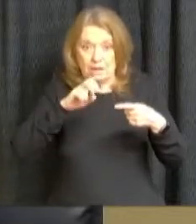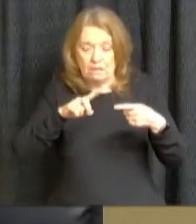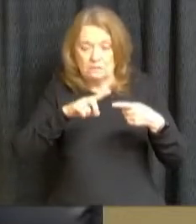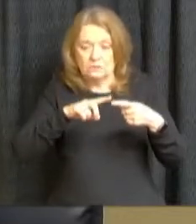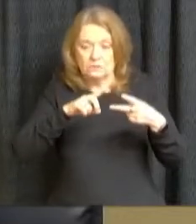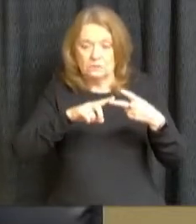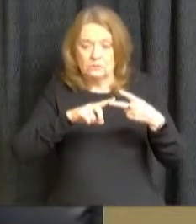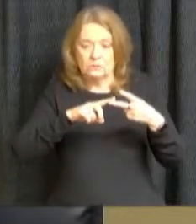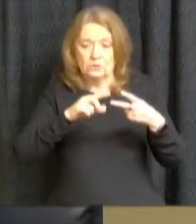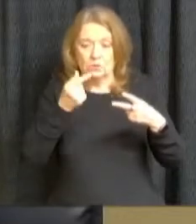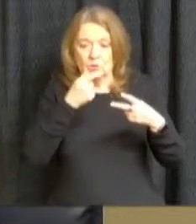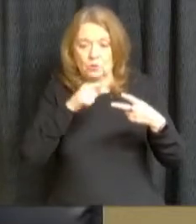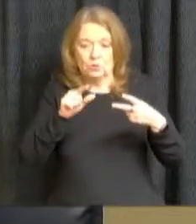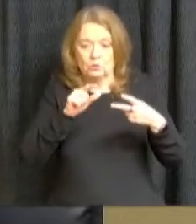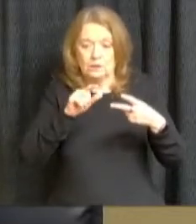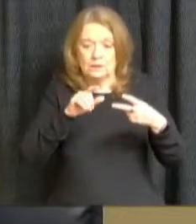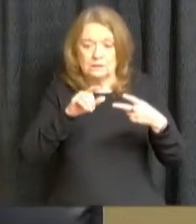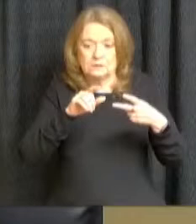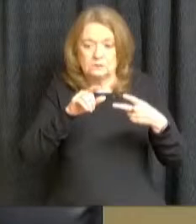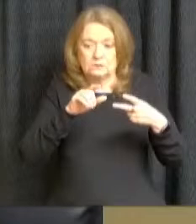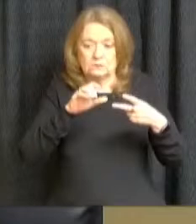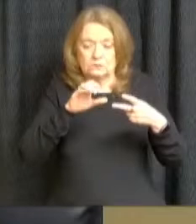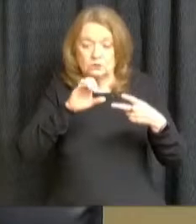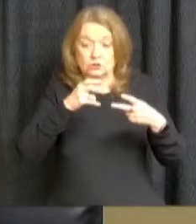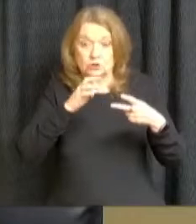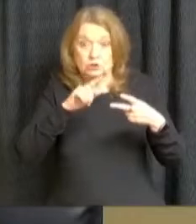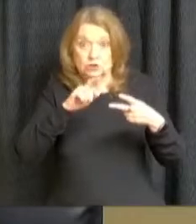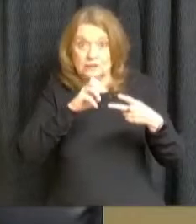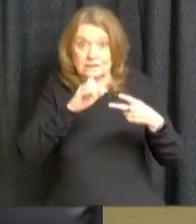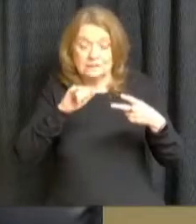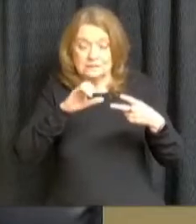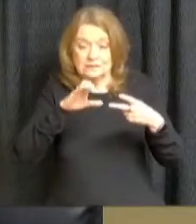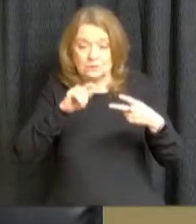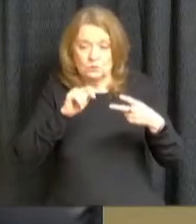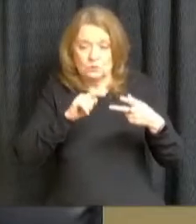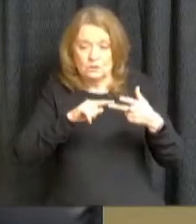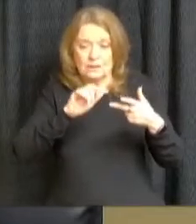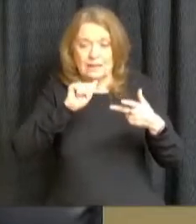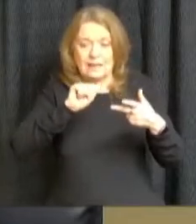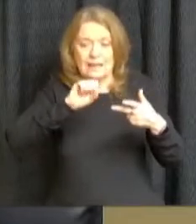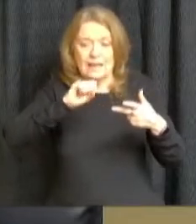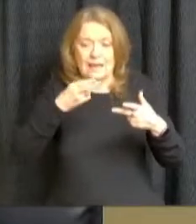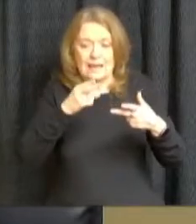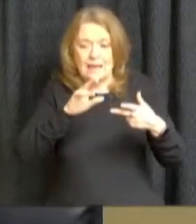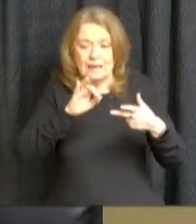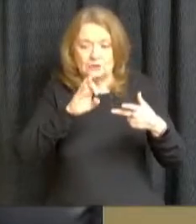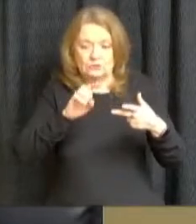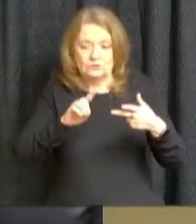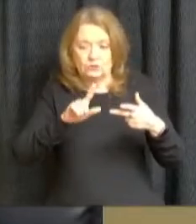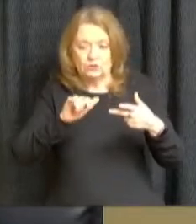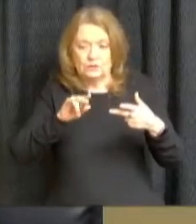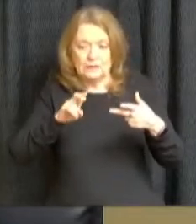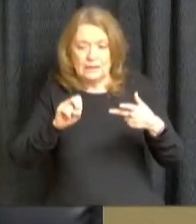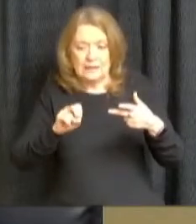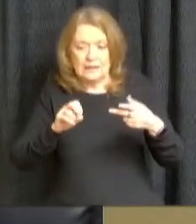Greensboro Court, Chelsea Court, Ashbrook Lane, Trelawny Drive.